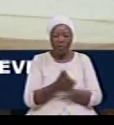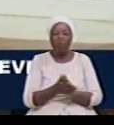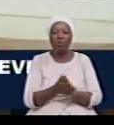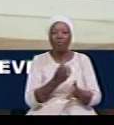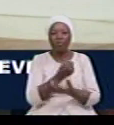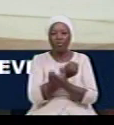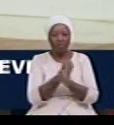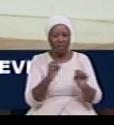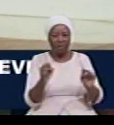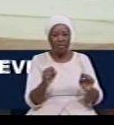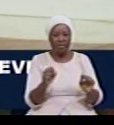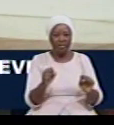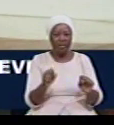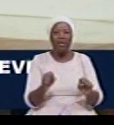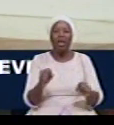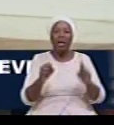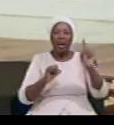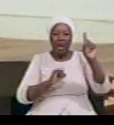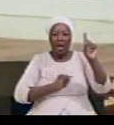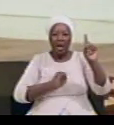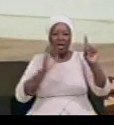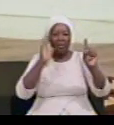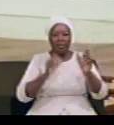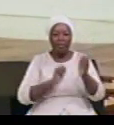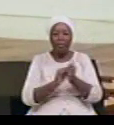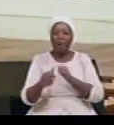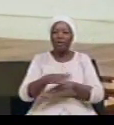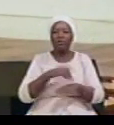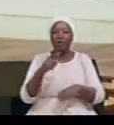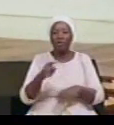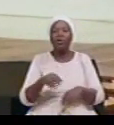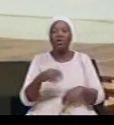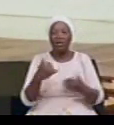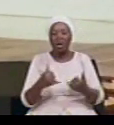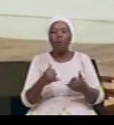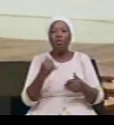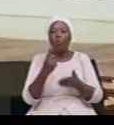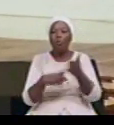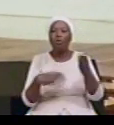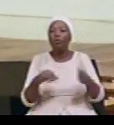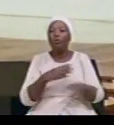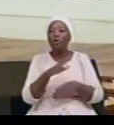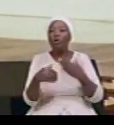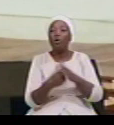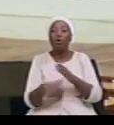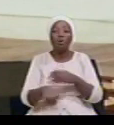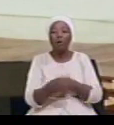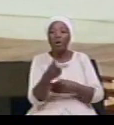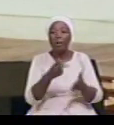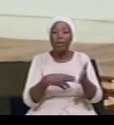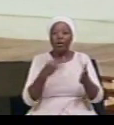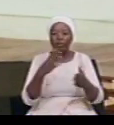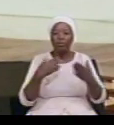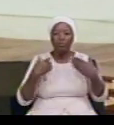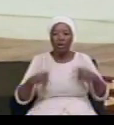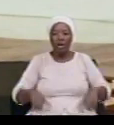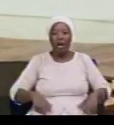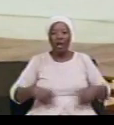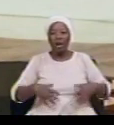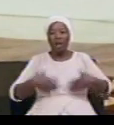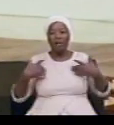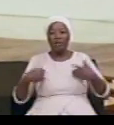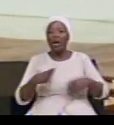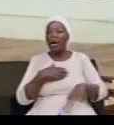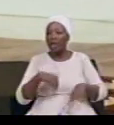pass over you. Now, how about the rest of your life? How about how you live